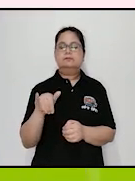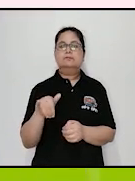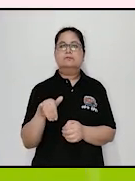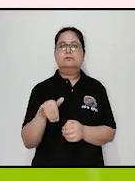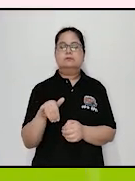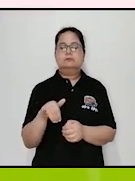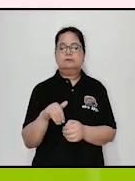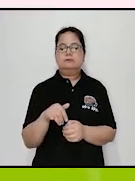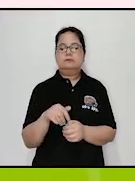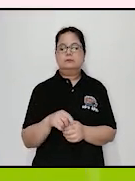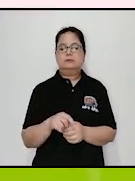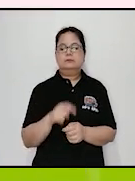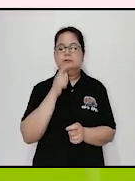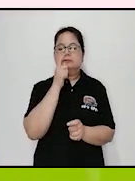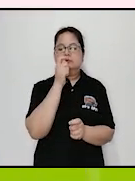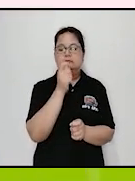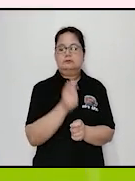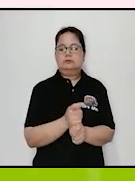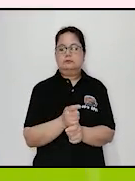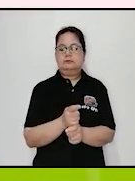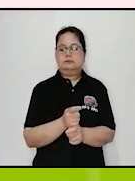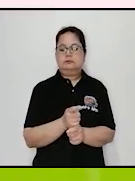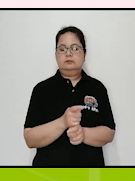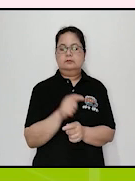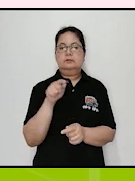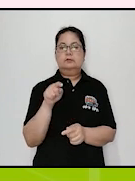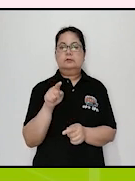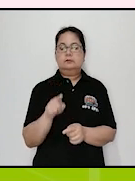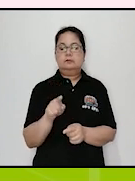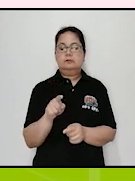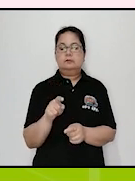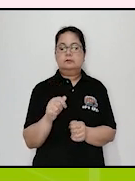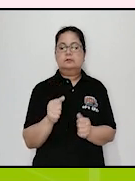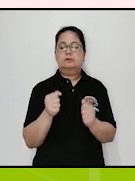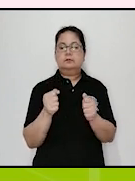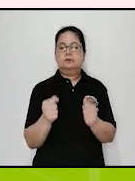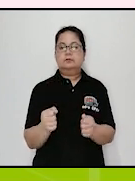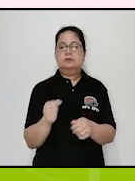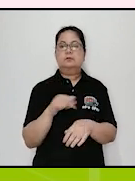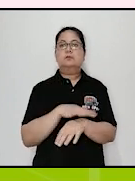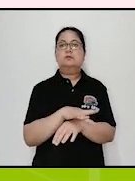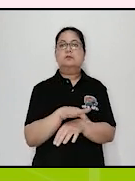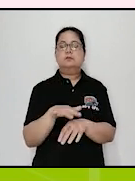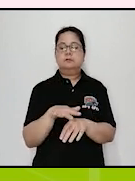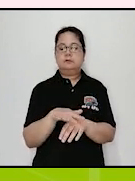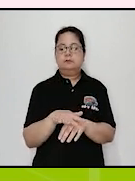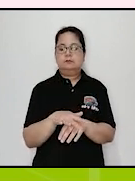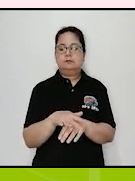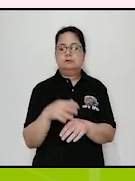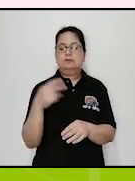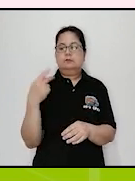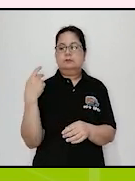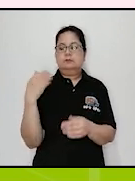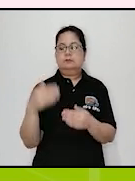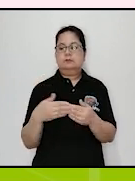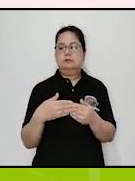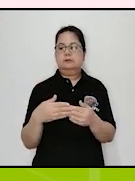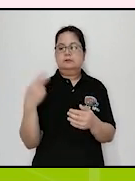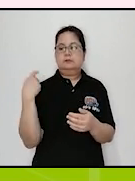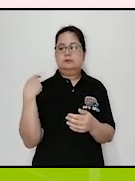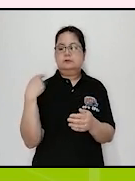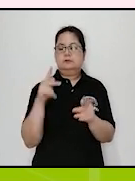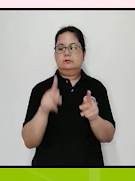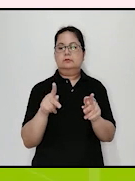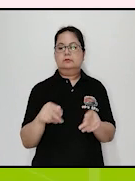Yes, that is correct. You can be infected if you are near someone who has